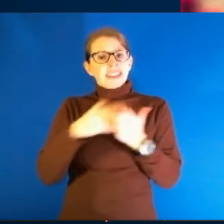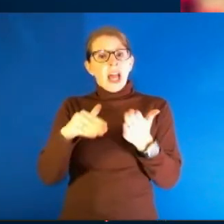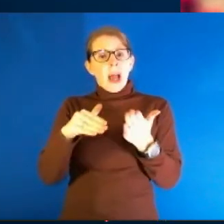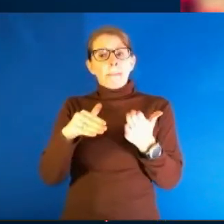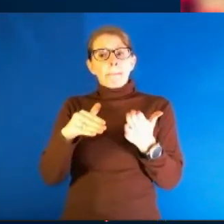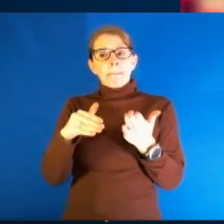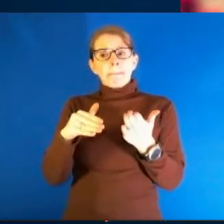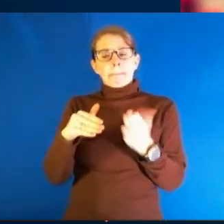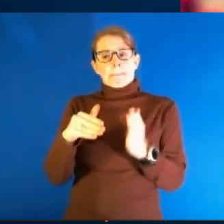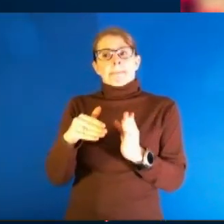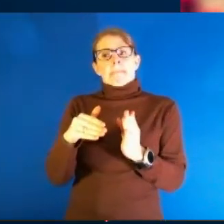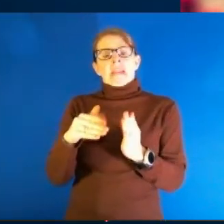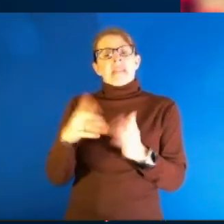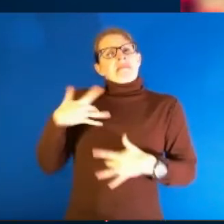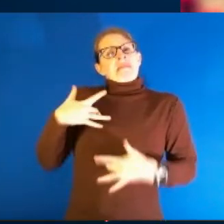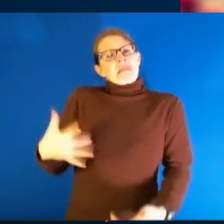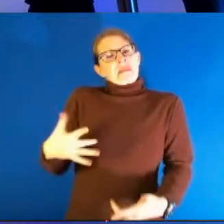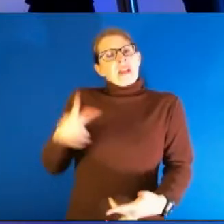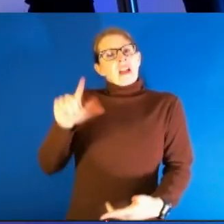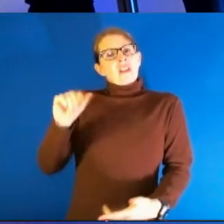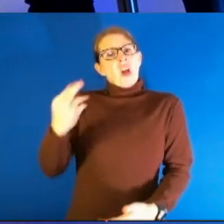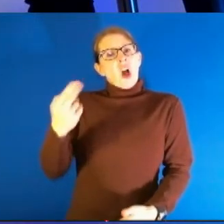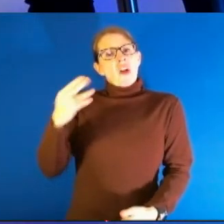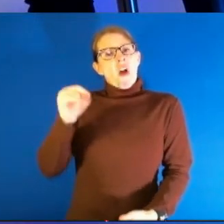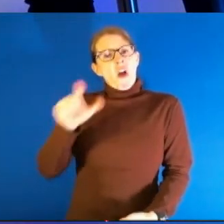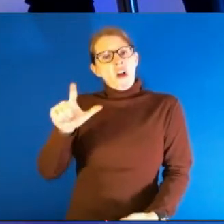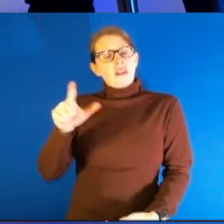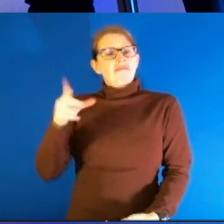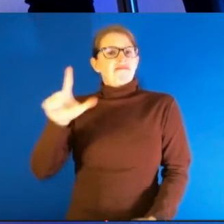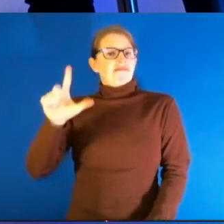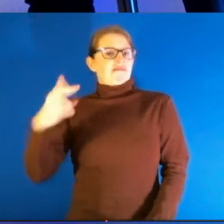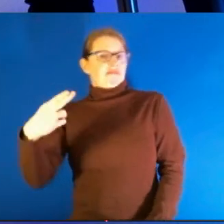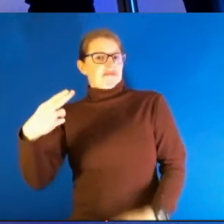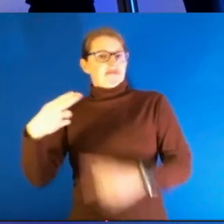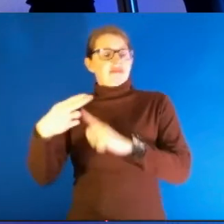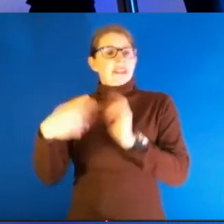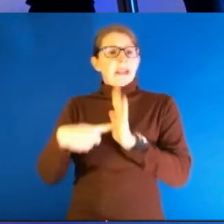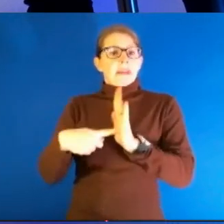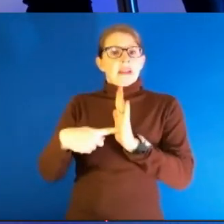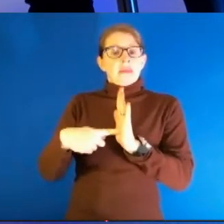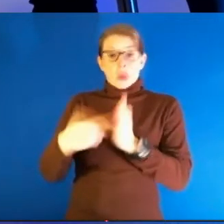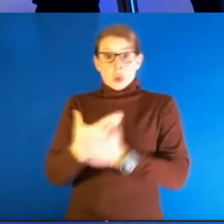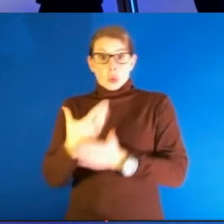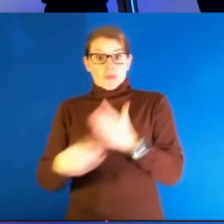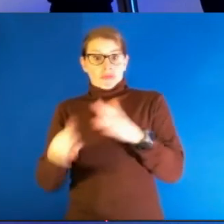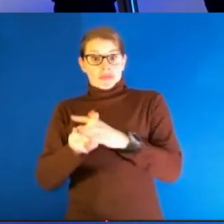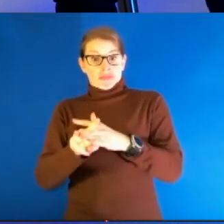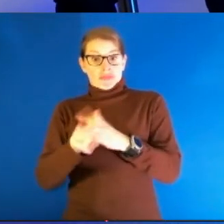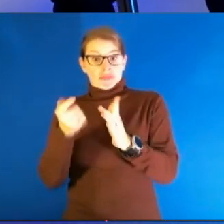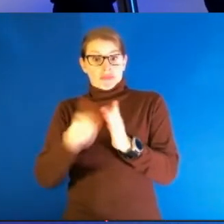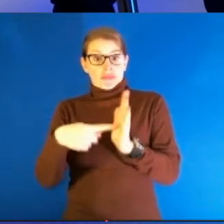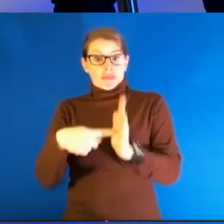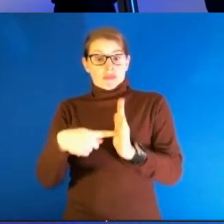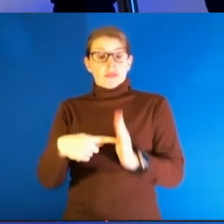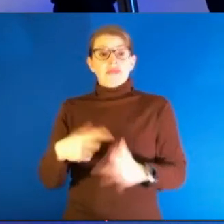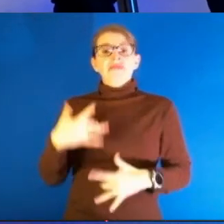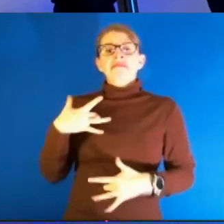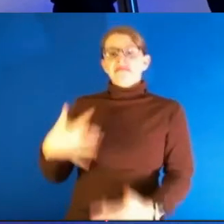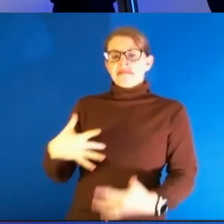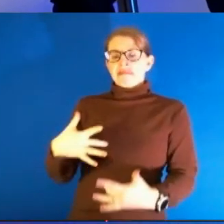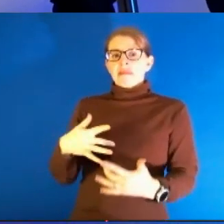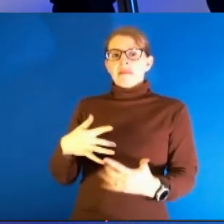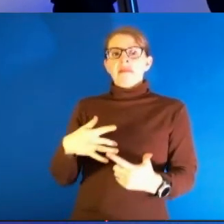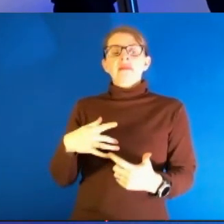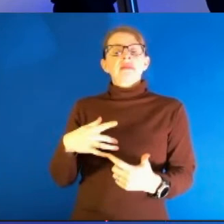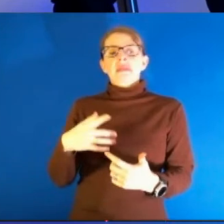long hauler symptoms that people have, and then anything new that you're seeing? So just I tell you, the most common things continue to be what we saw early